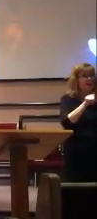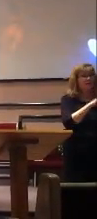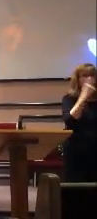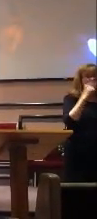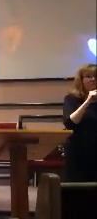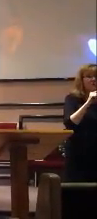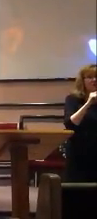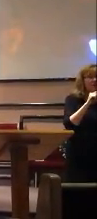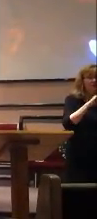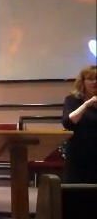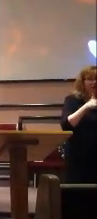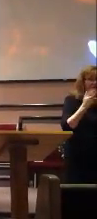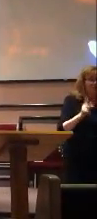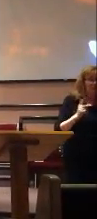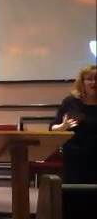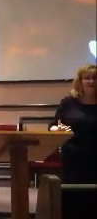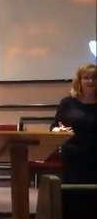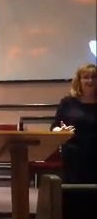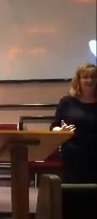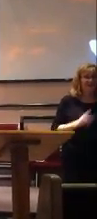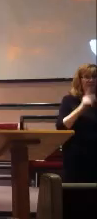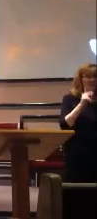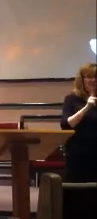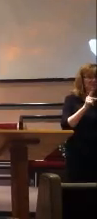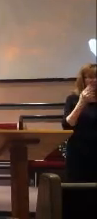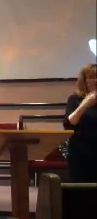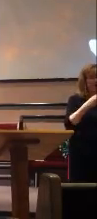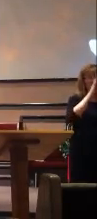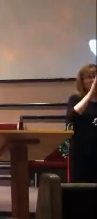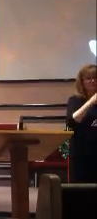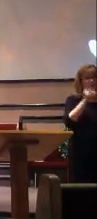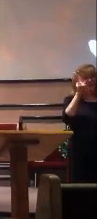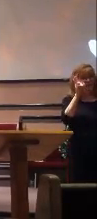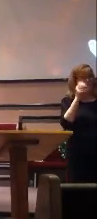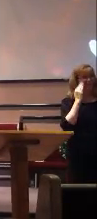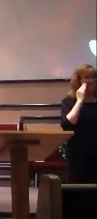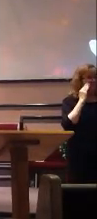for everybody else. Those folks we call straight.